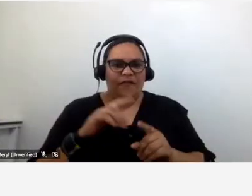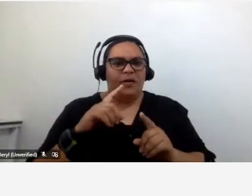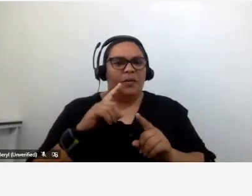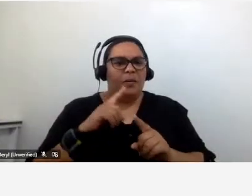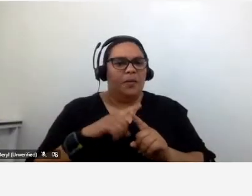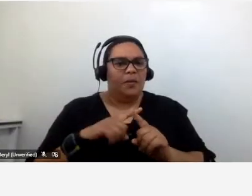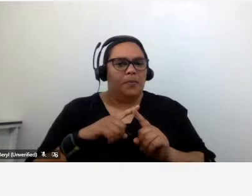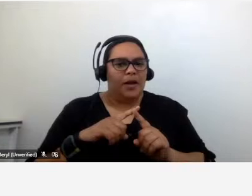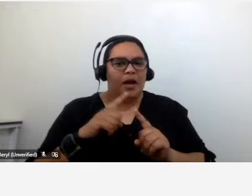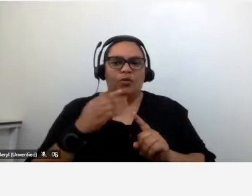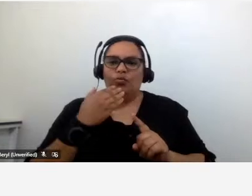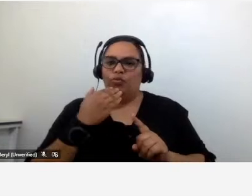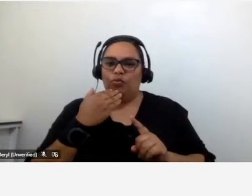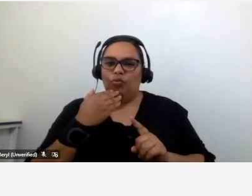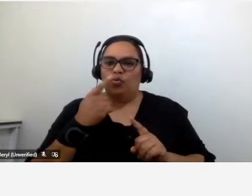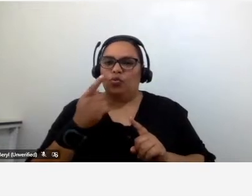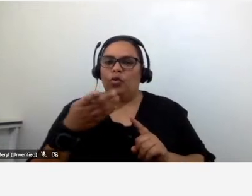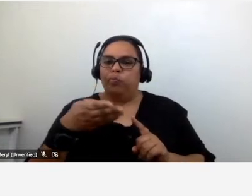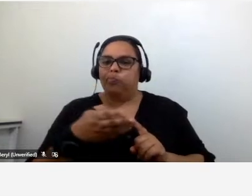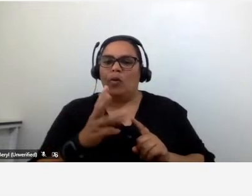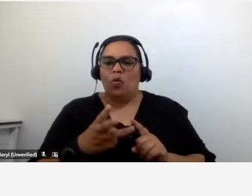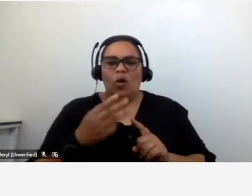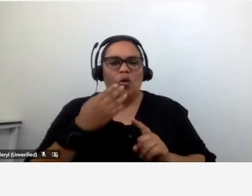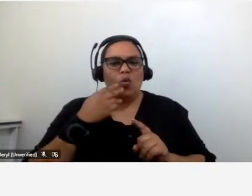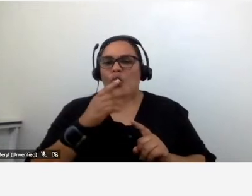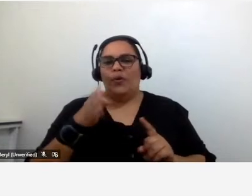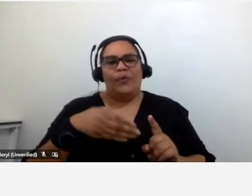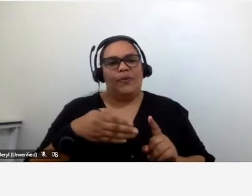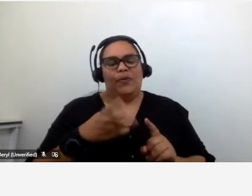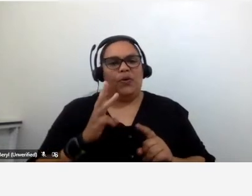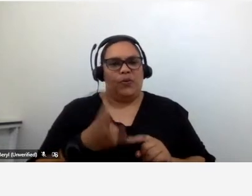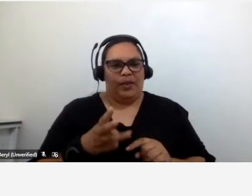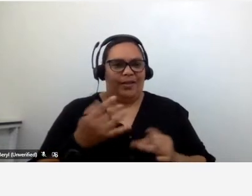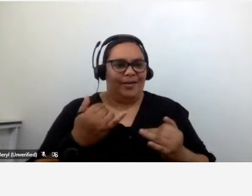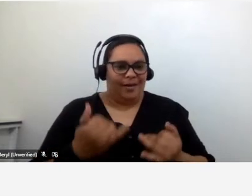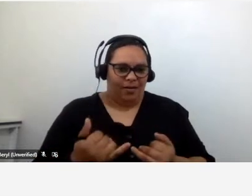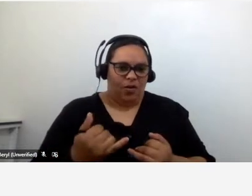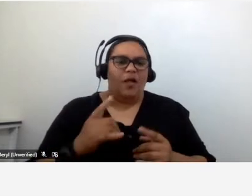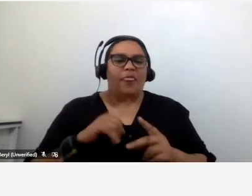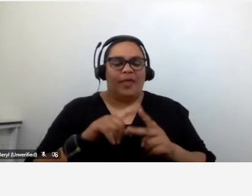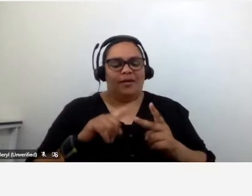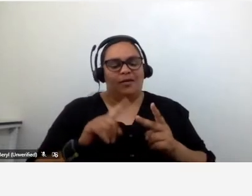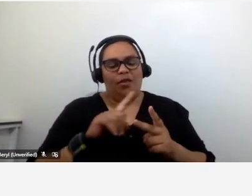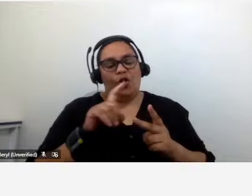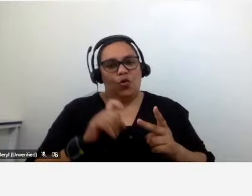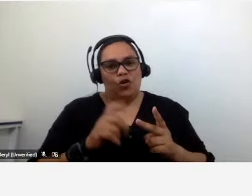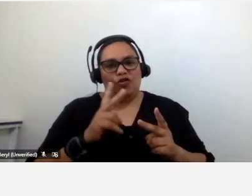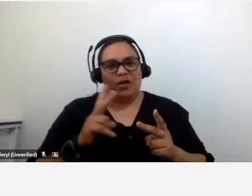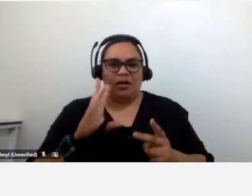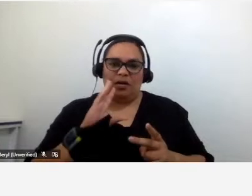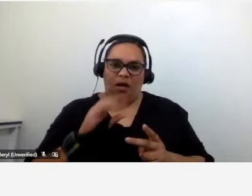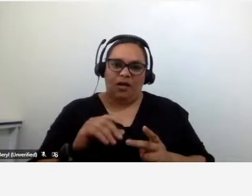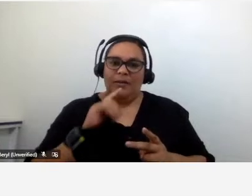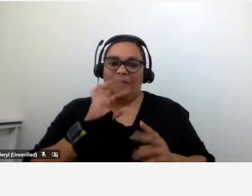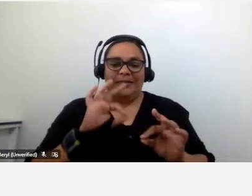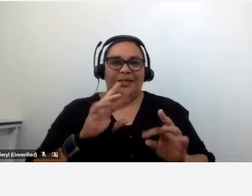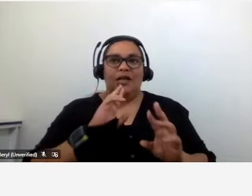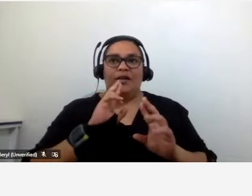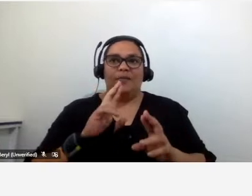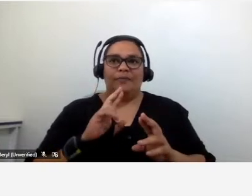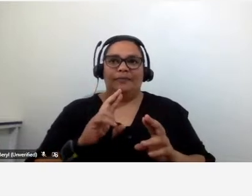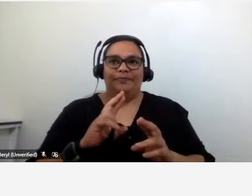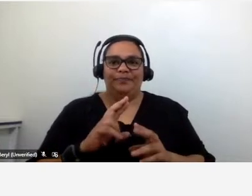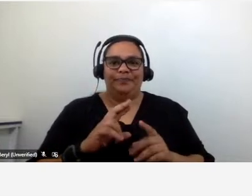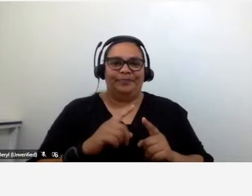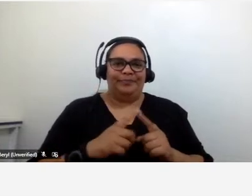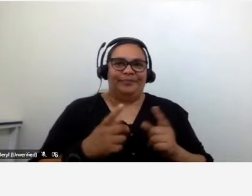Who will attend, who will not attend. Now, then the question arises that this report suggests that